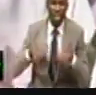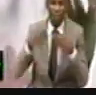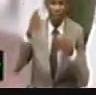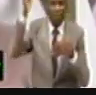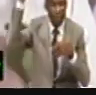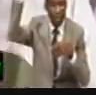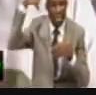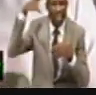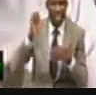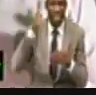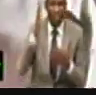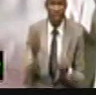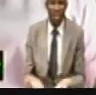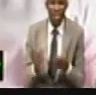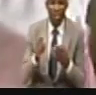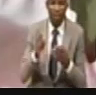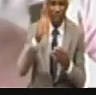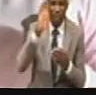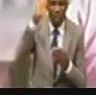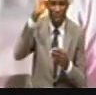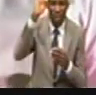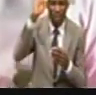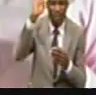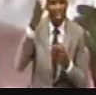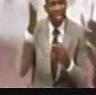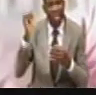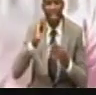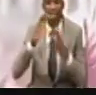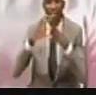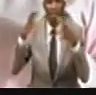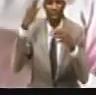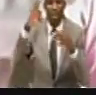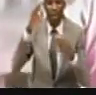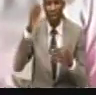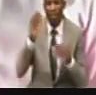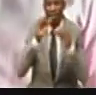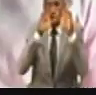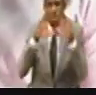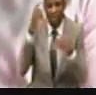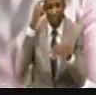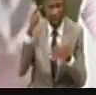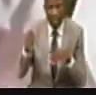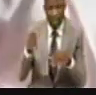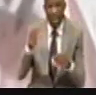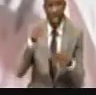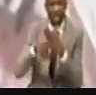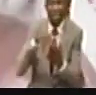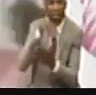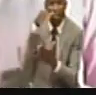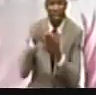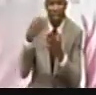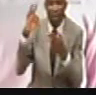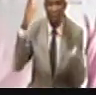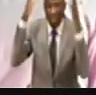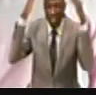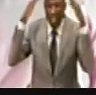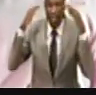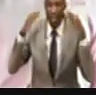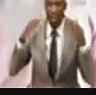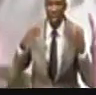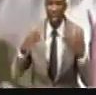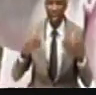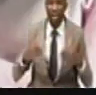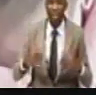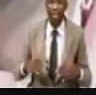Savior? You give you life. You give you love. You give you light, he will lift you up. There's a lot